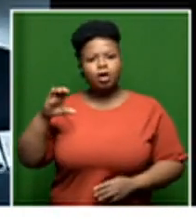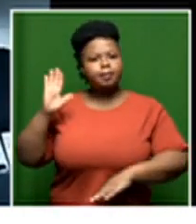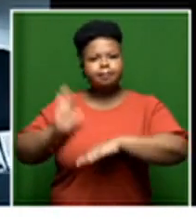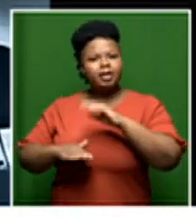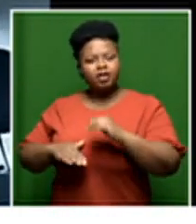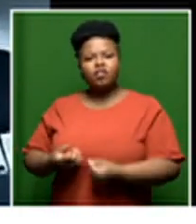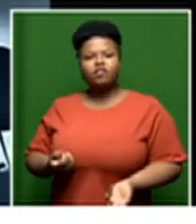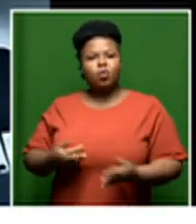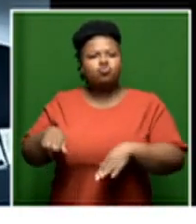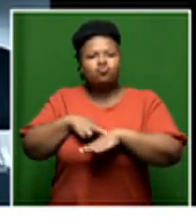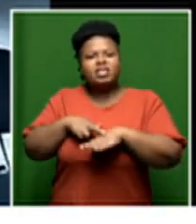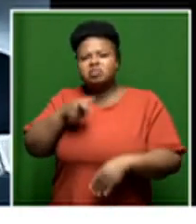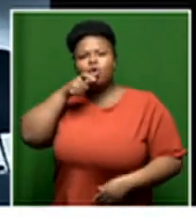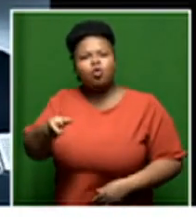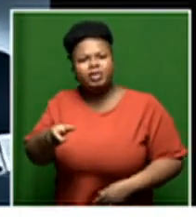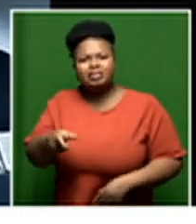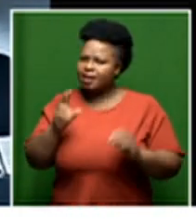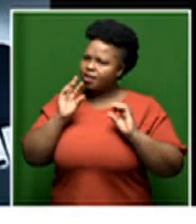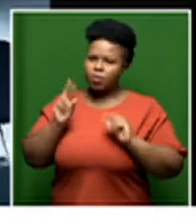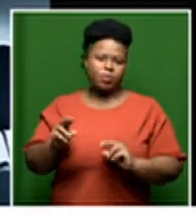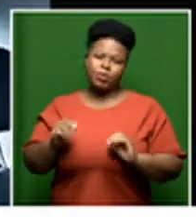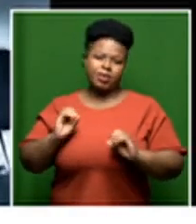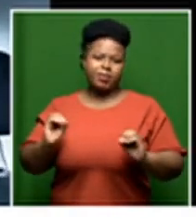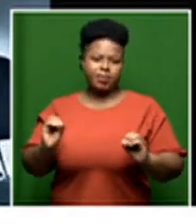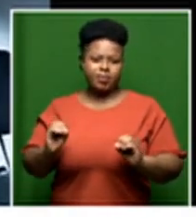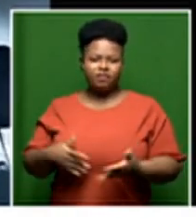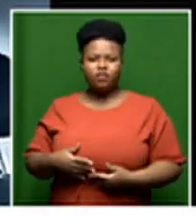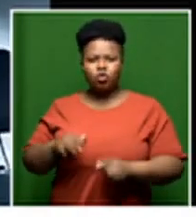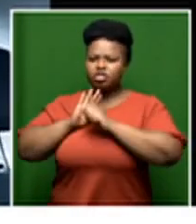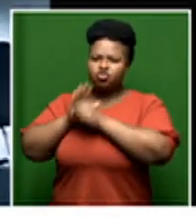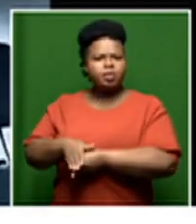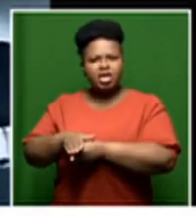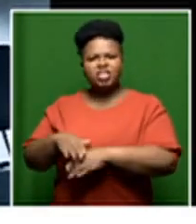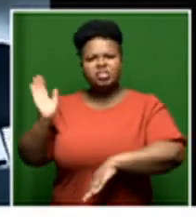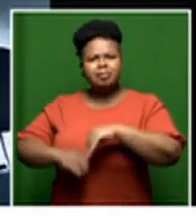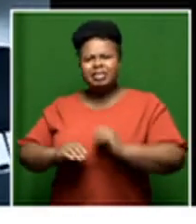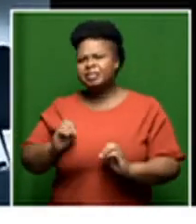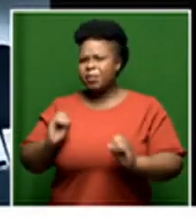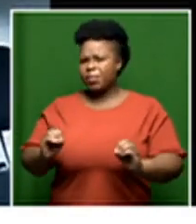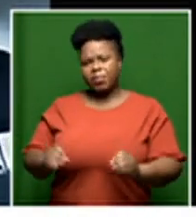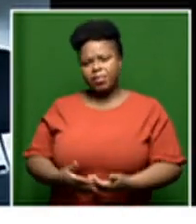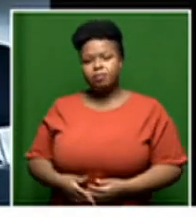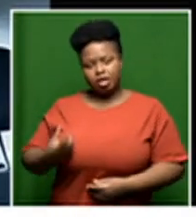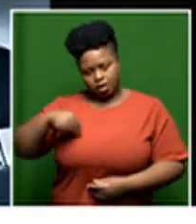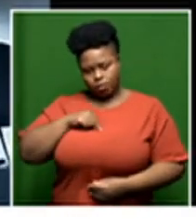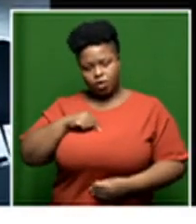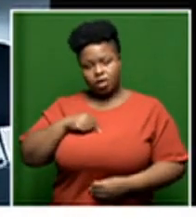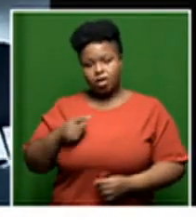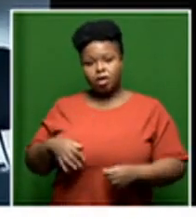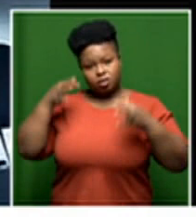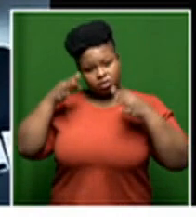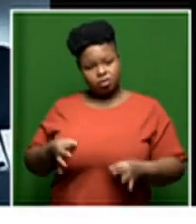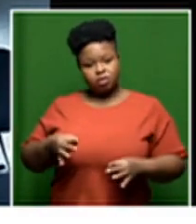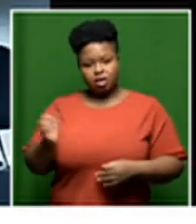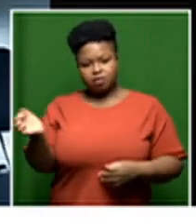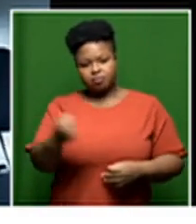charged for any form of racism or any form of discrimination. And we are basing our communication or our